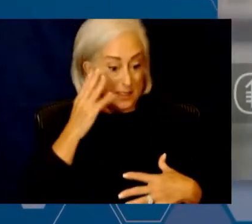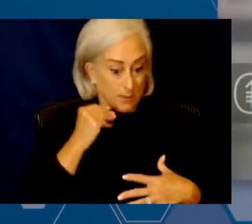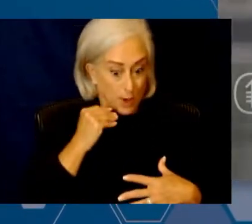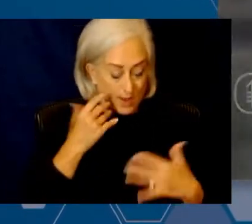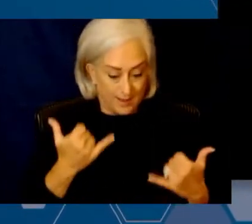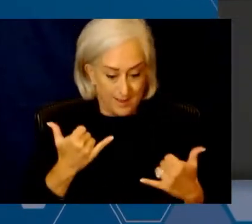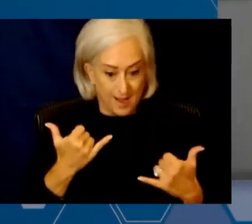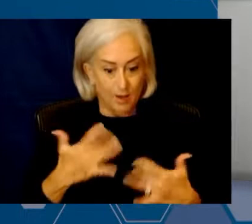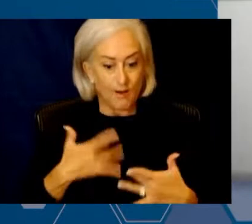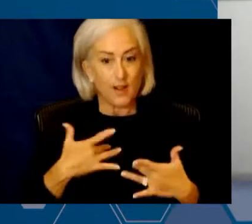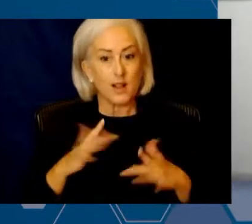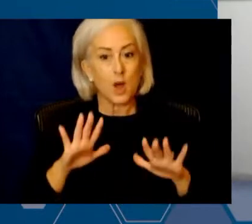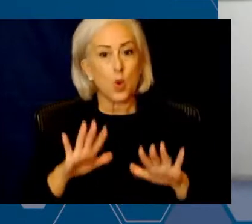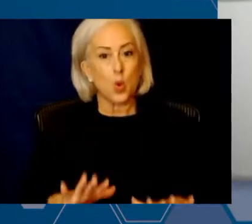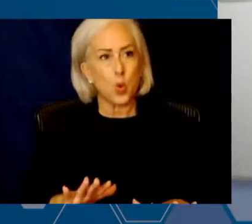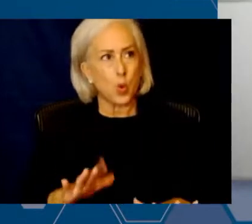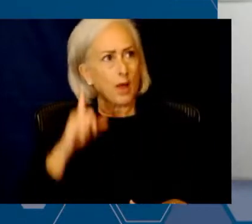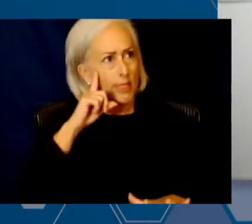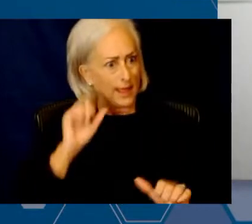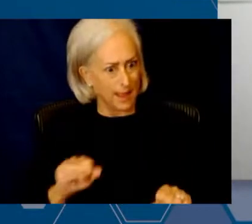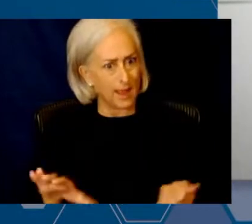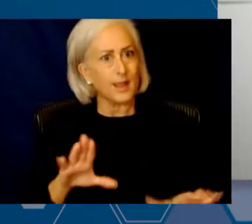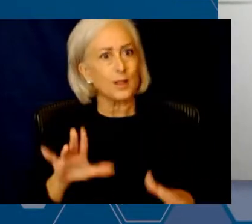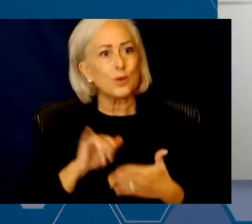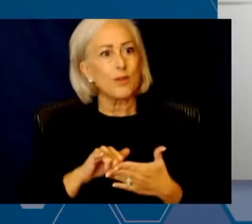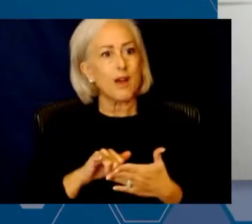can get through this.